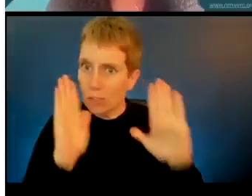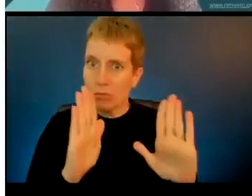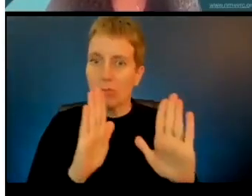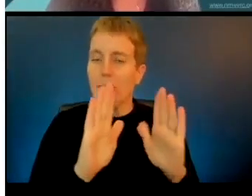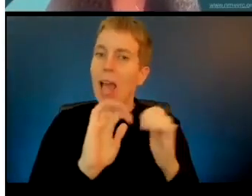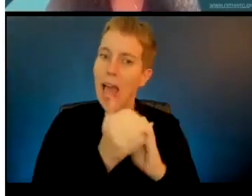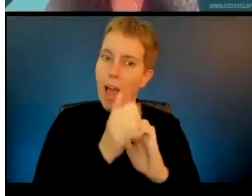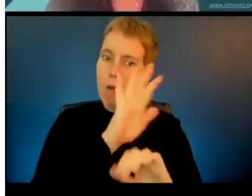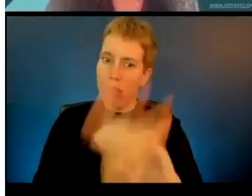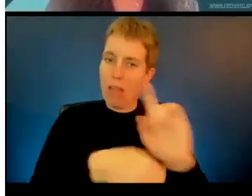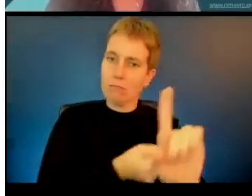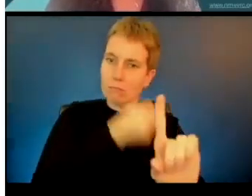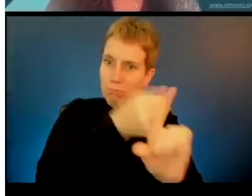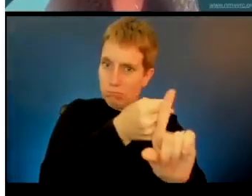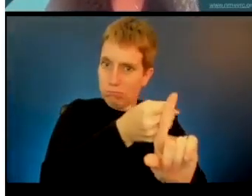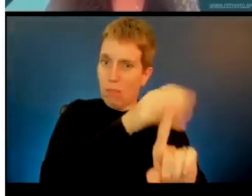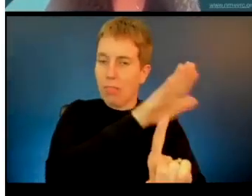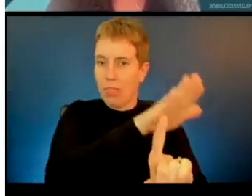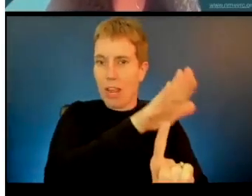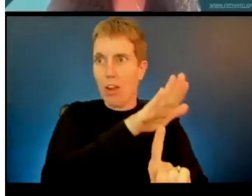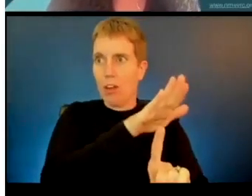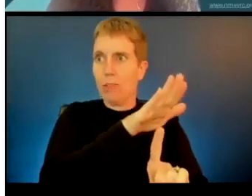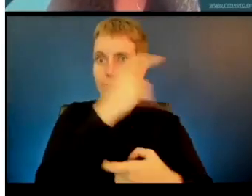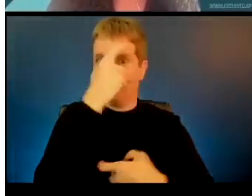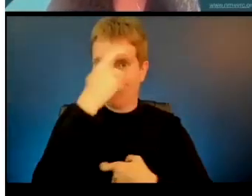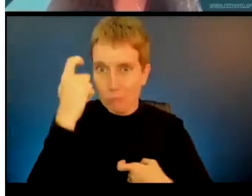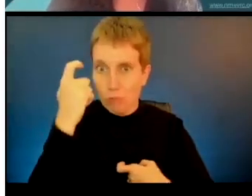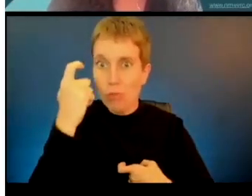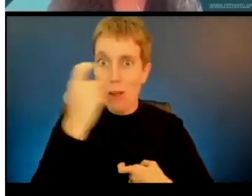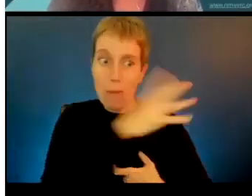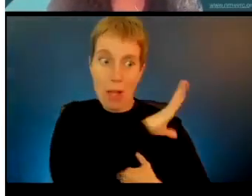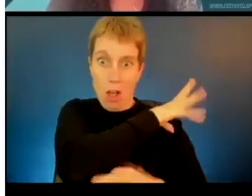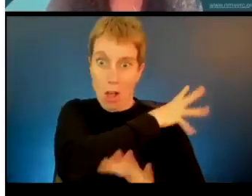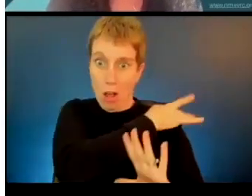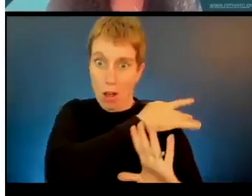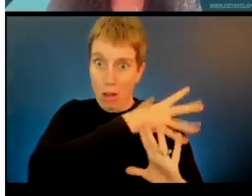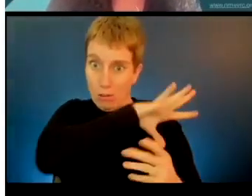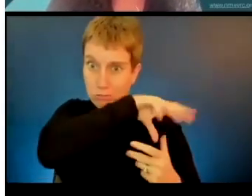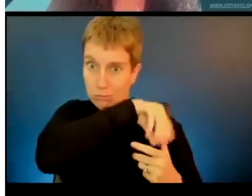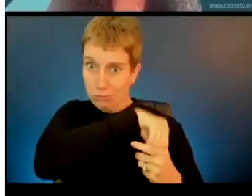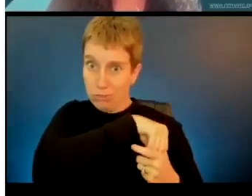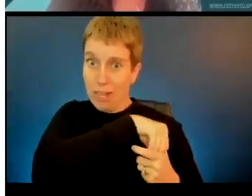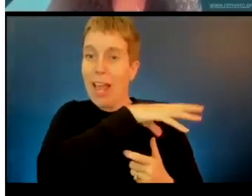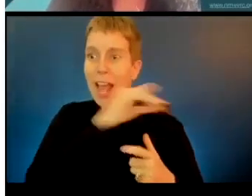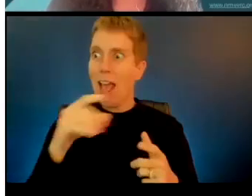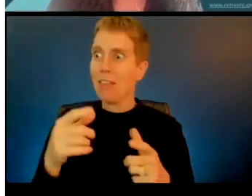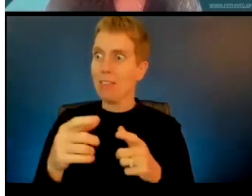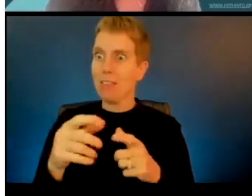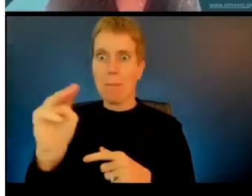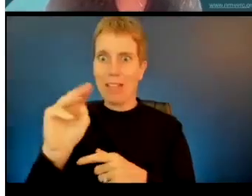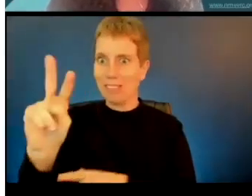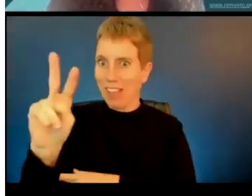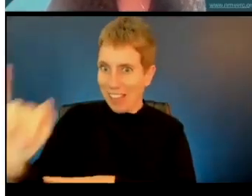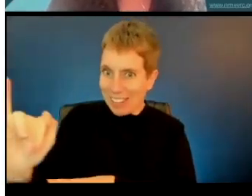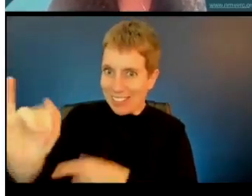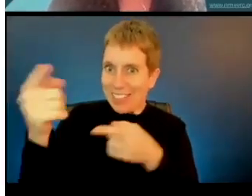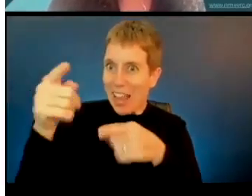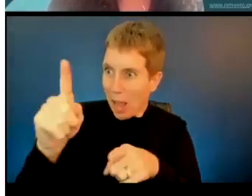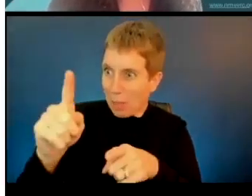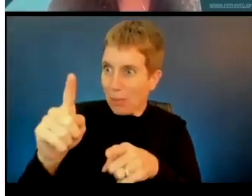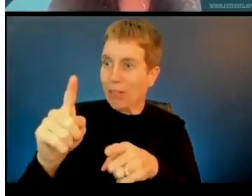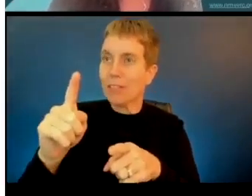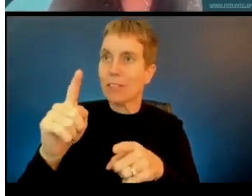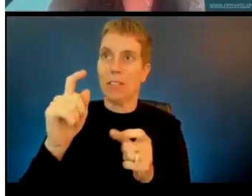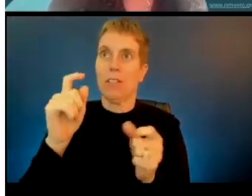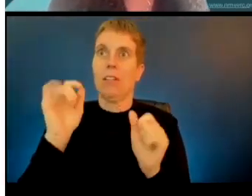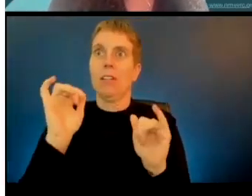how people experience their own trauma in that mass violence incident and how they experience working with institutions and